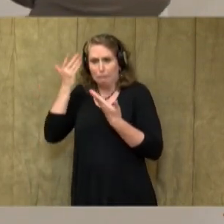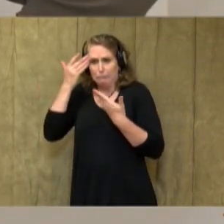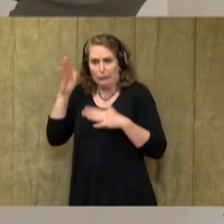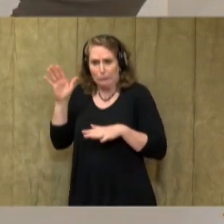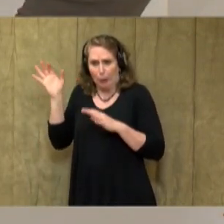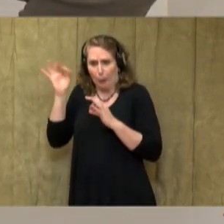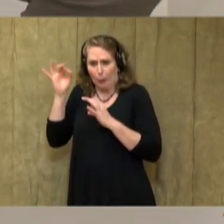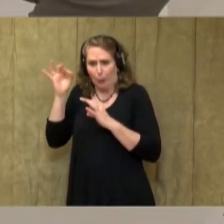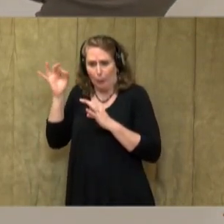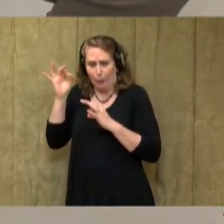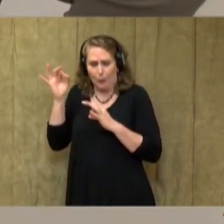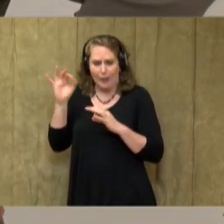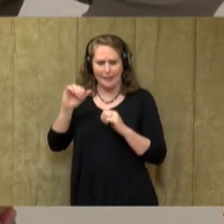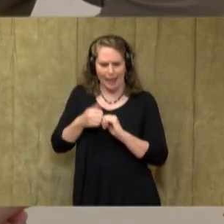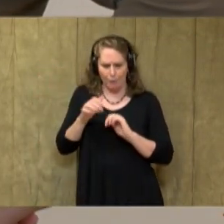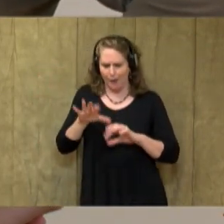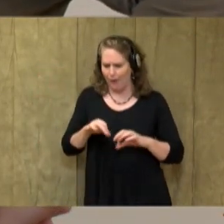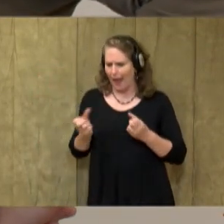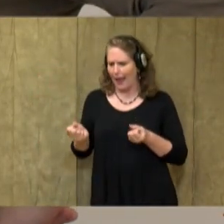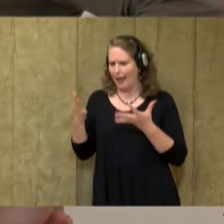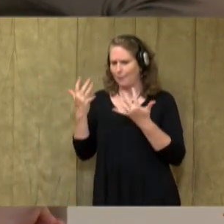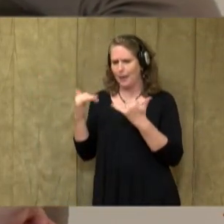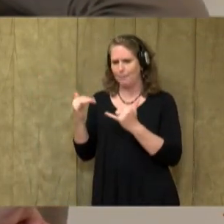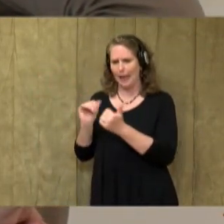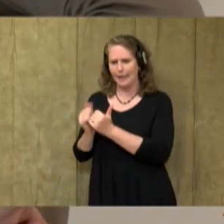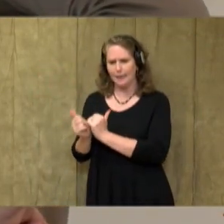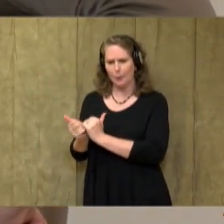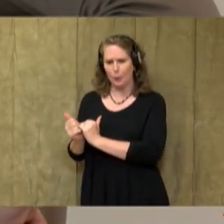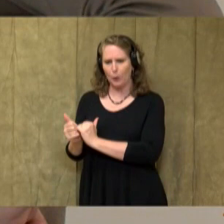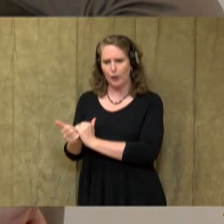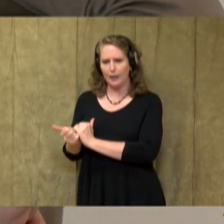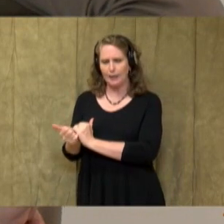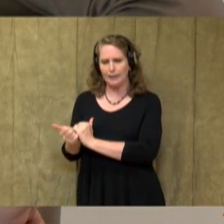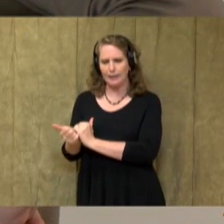how could we find out how many campers will do sports?